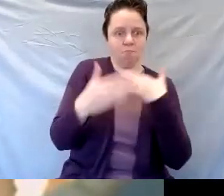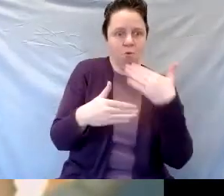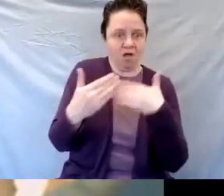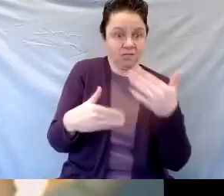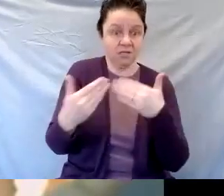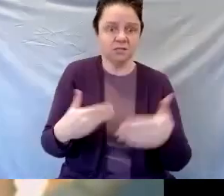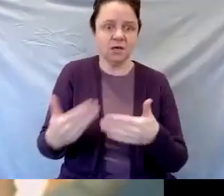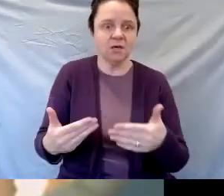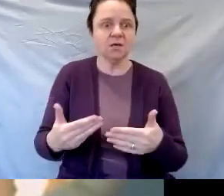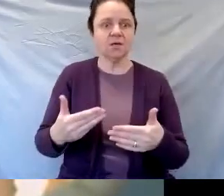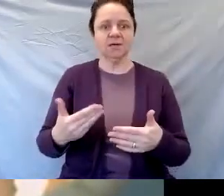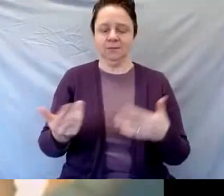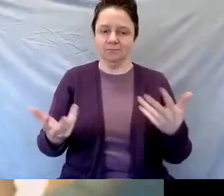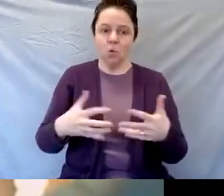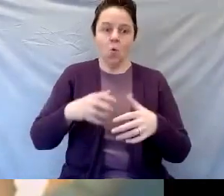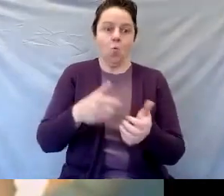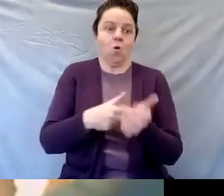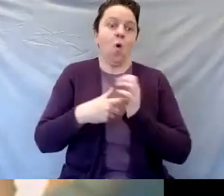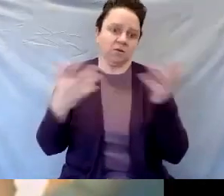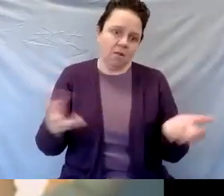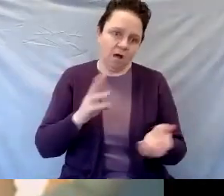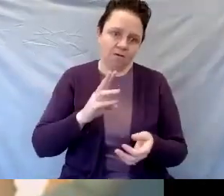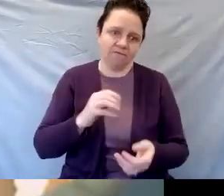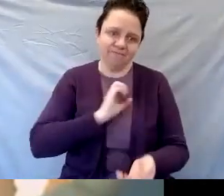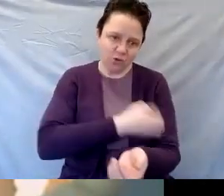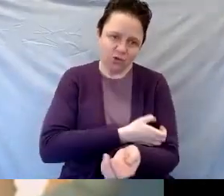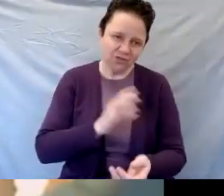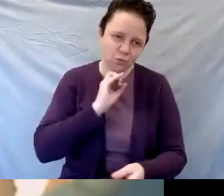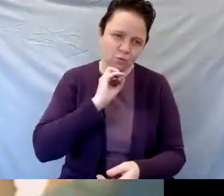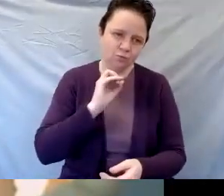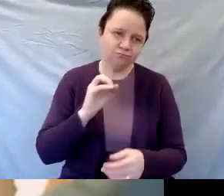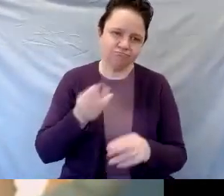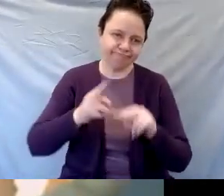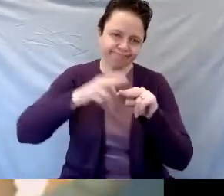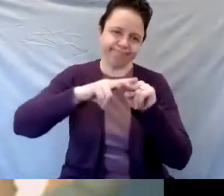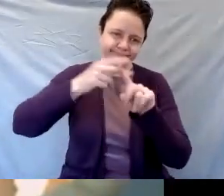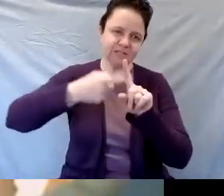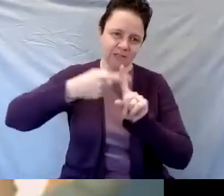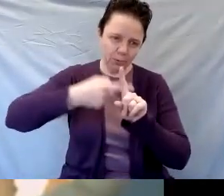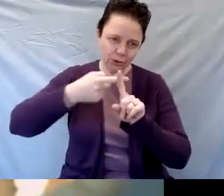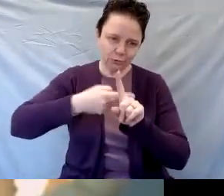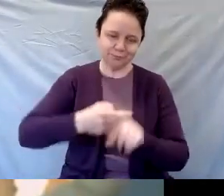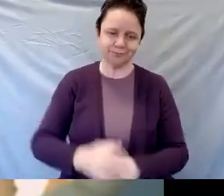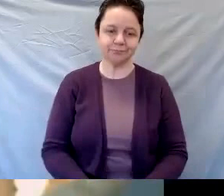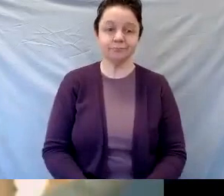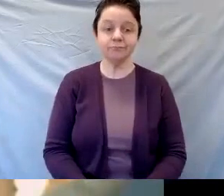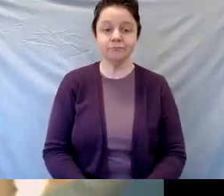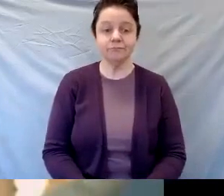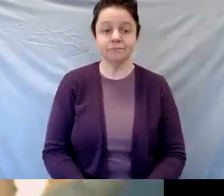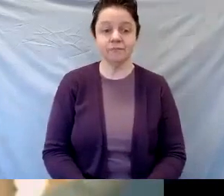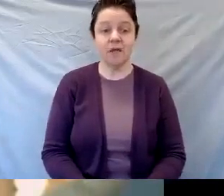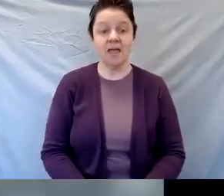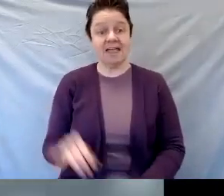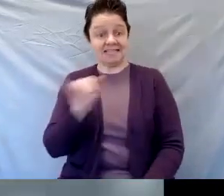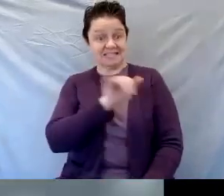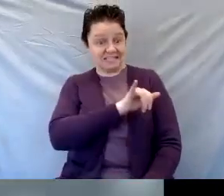as fast. And so it takes a lot to warm water up. So it requires more energy to heat the water up.